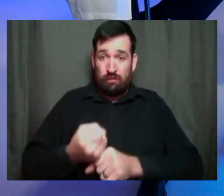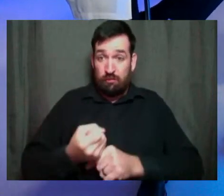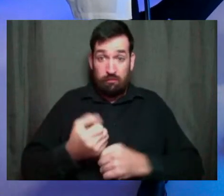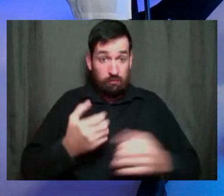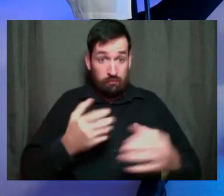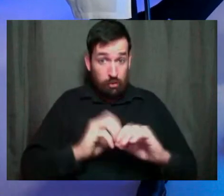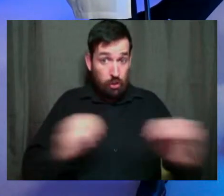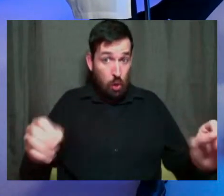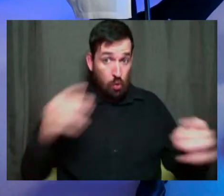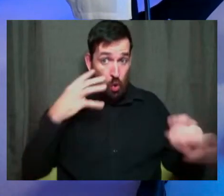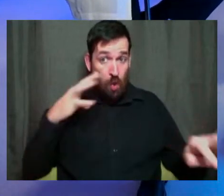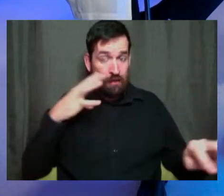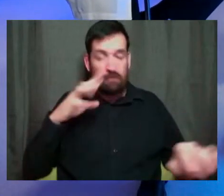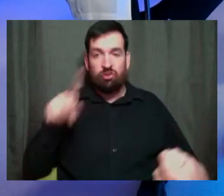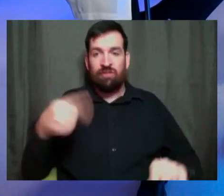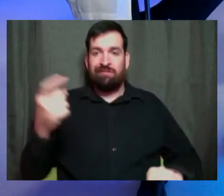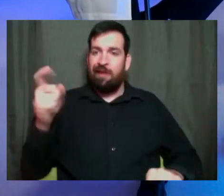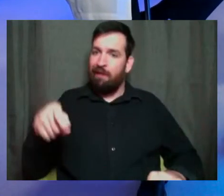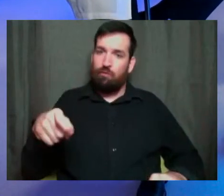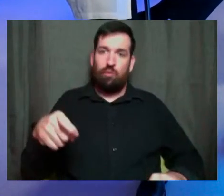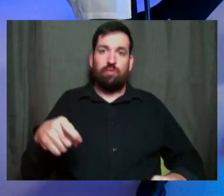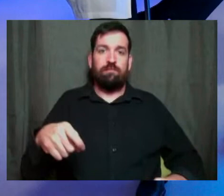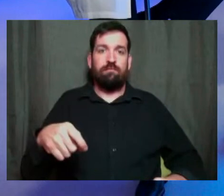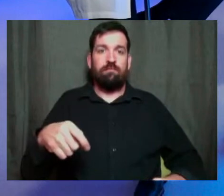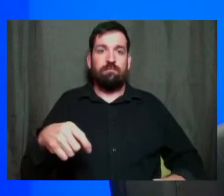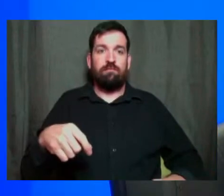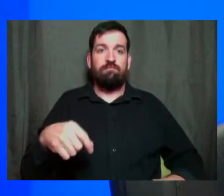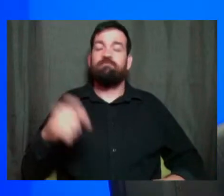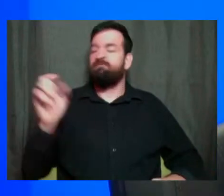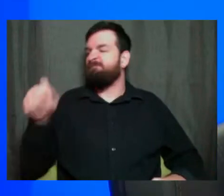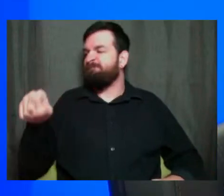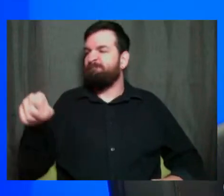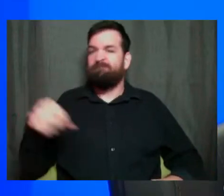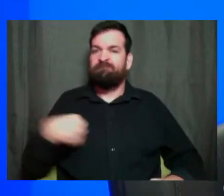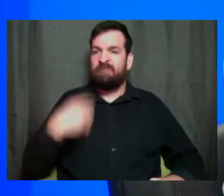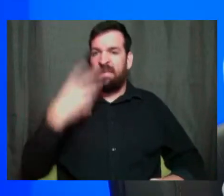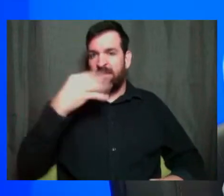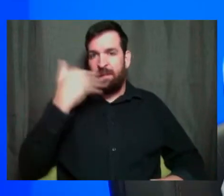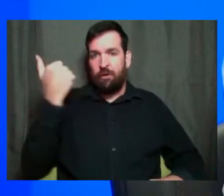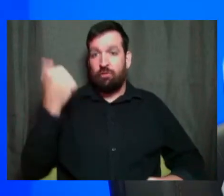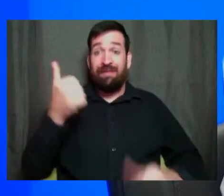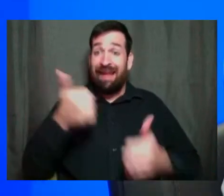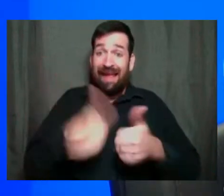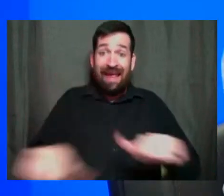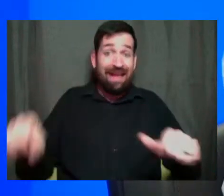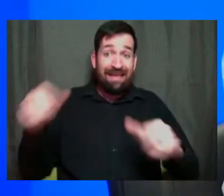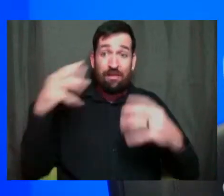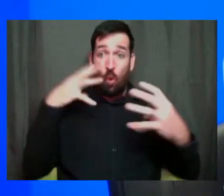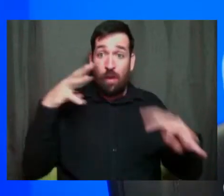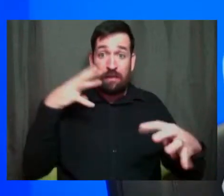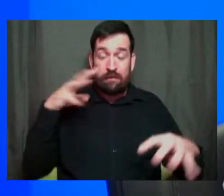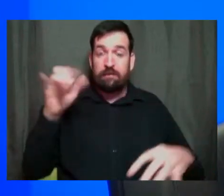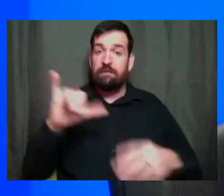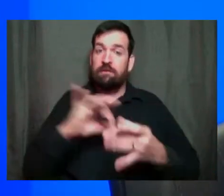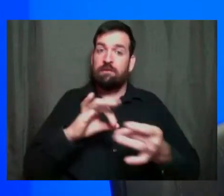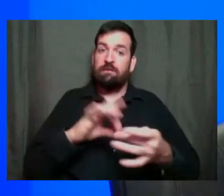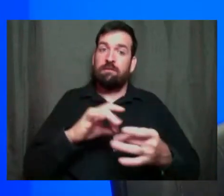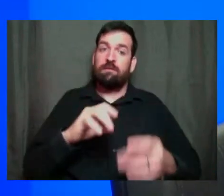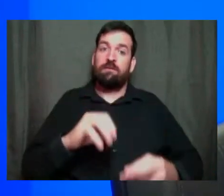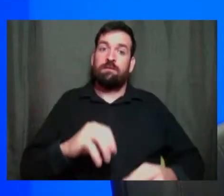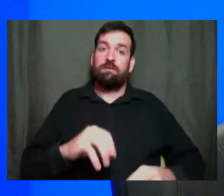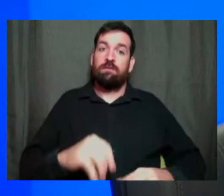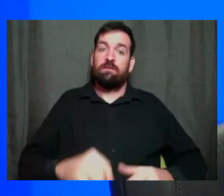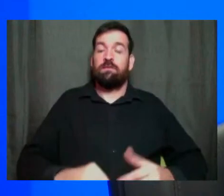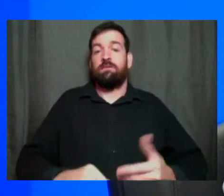I just have to have it. yeah. I have to have I it just like just- fill my head. I just sleep better because any noise at all, because like you Wakes said, you. that noise, that I would wake up and